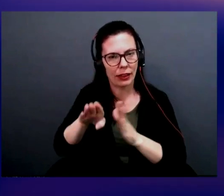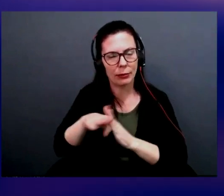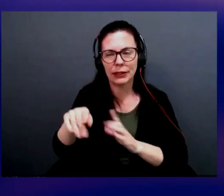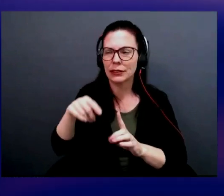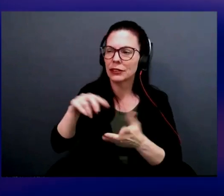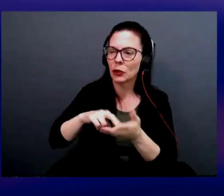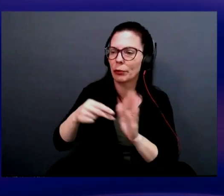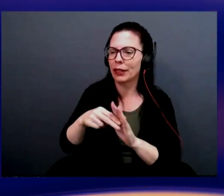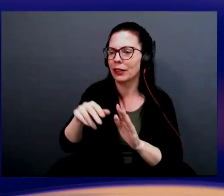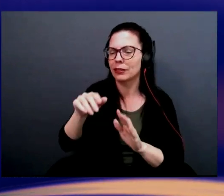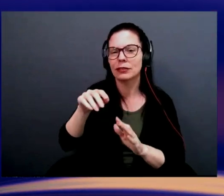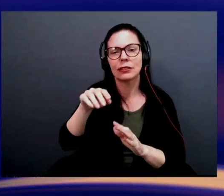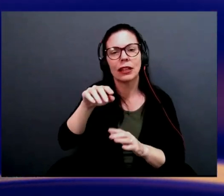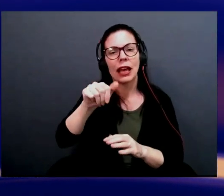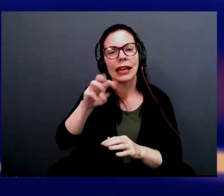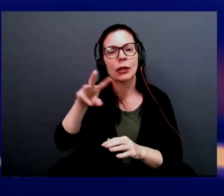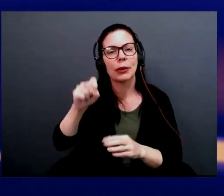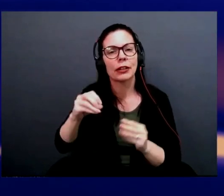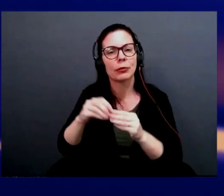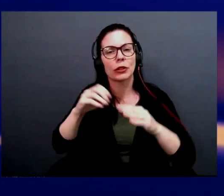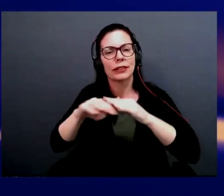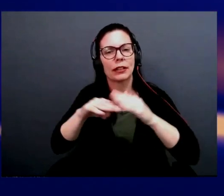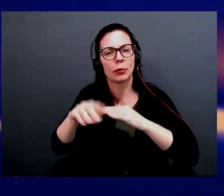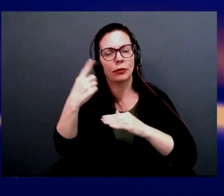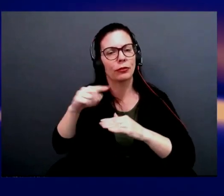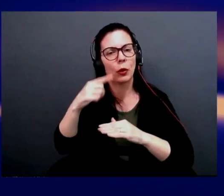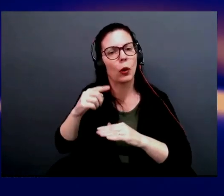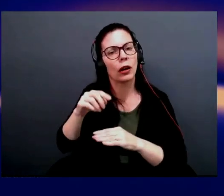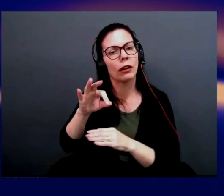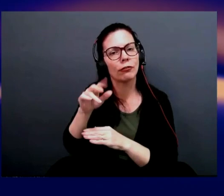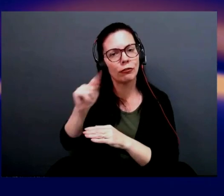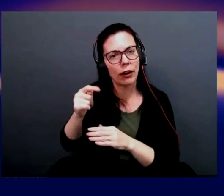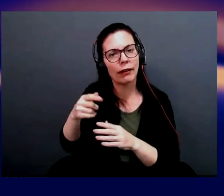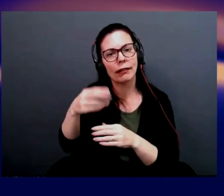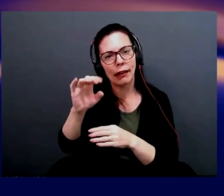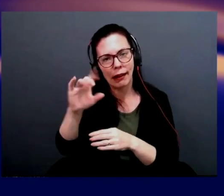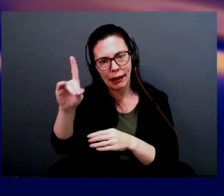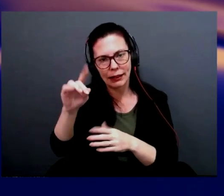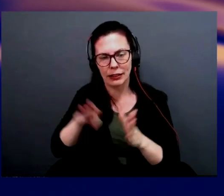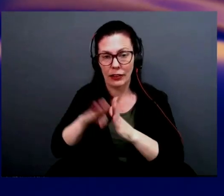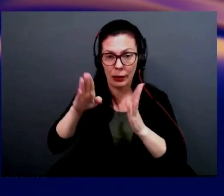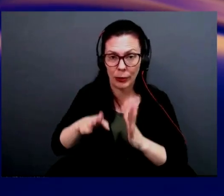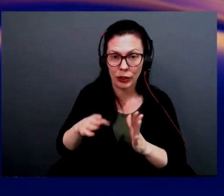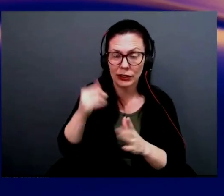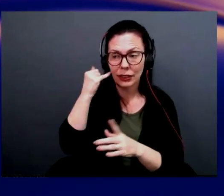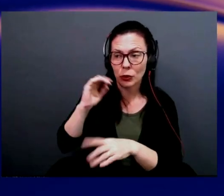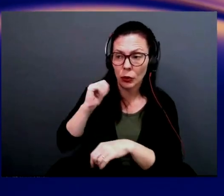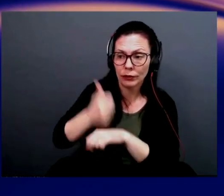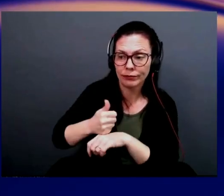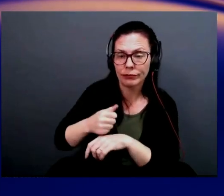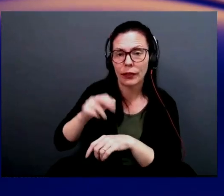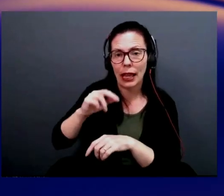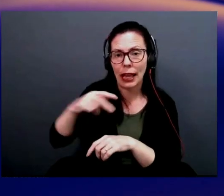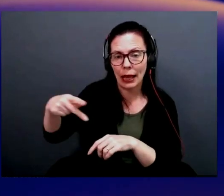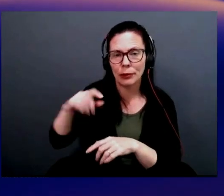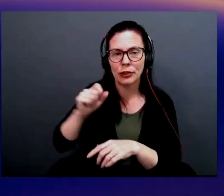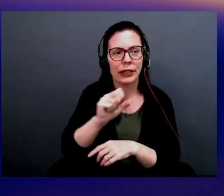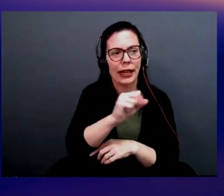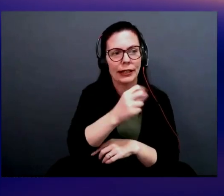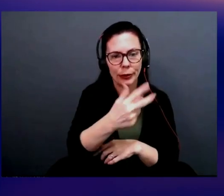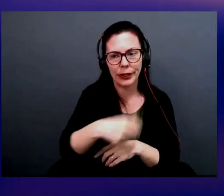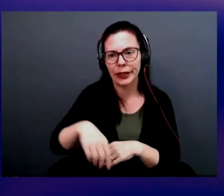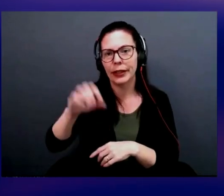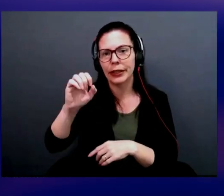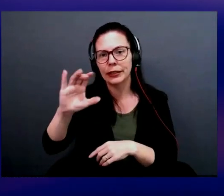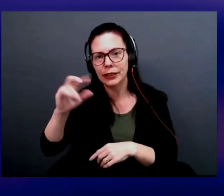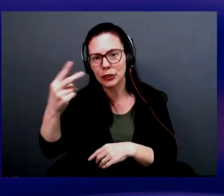front-end developers. To create a web application on AWS, you need a bunch of, S3 and EC2, and you need a bunch of